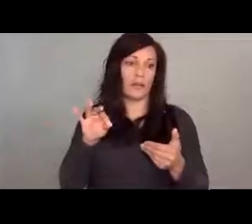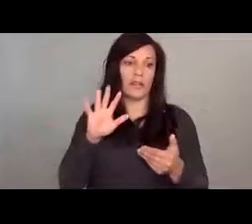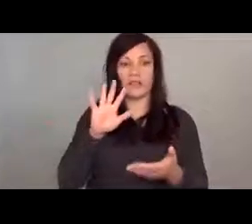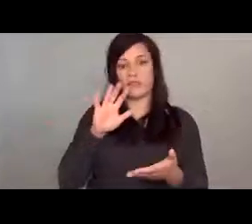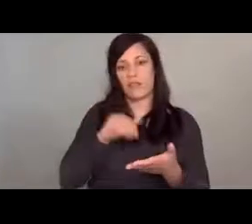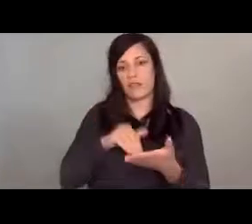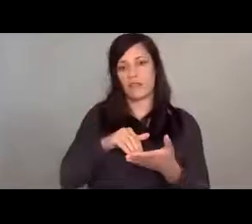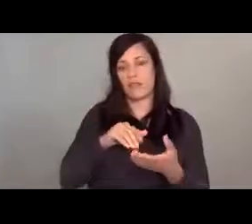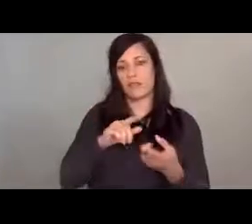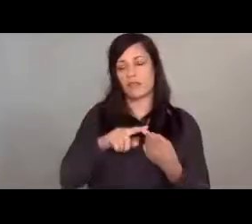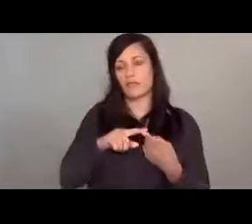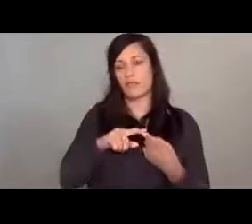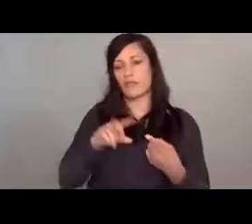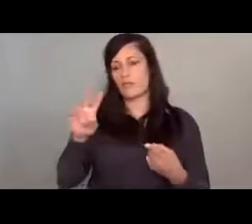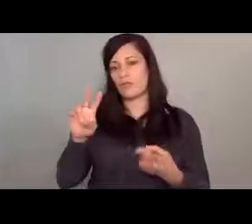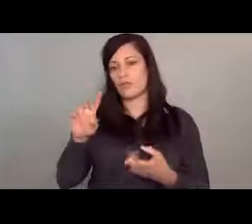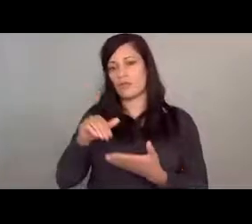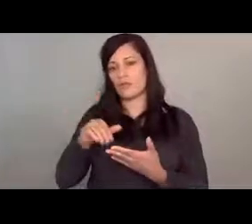to $74.99.